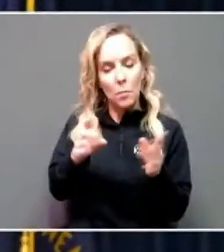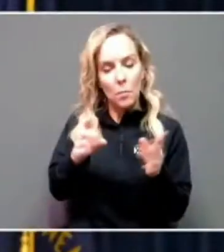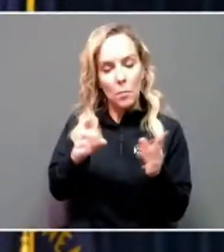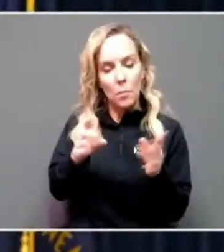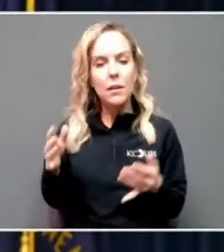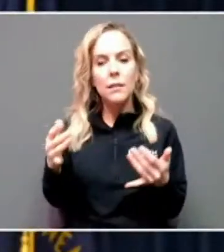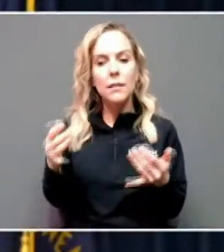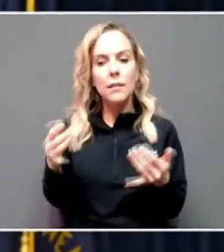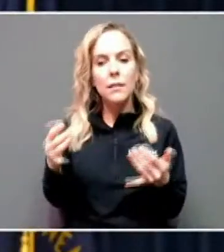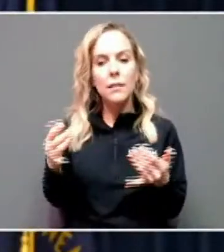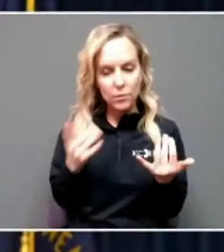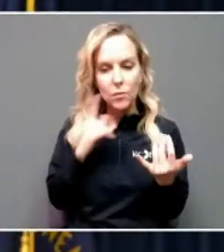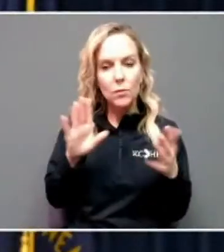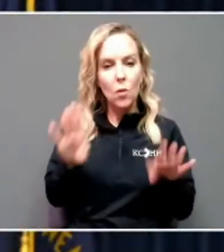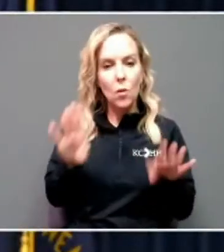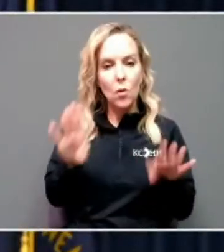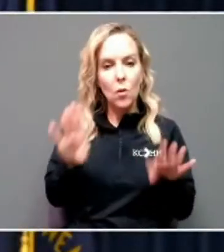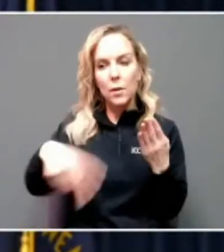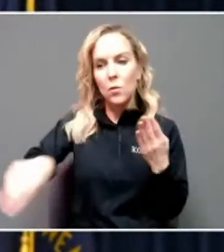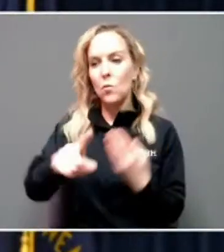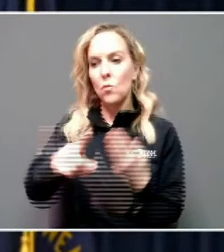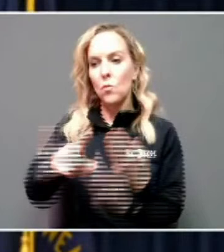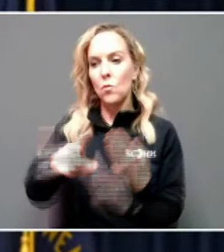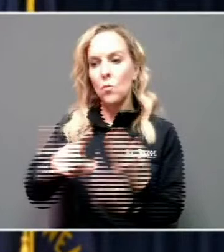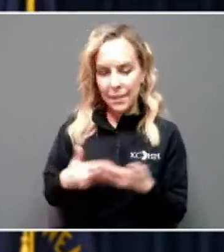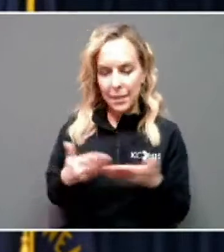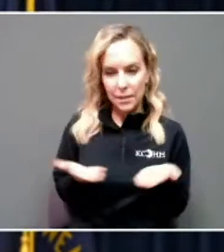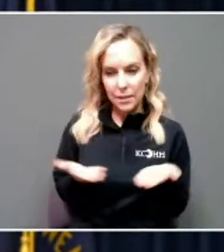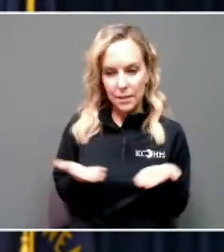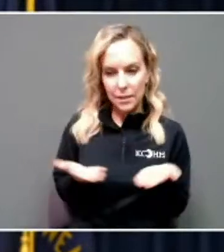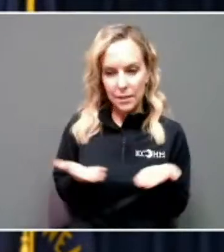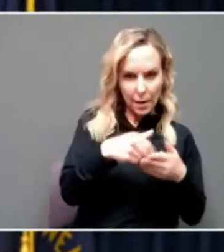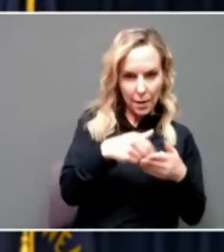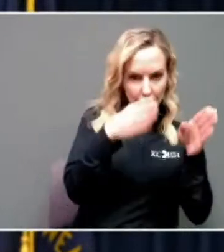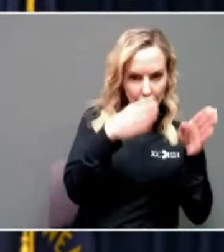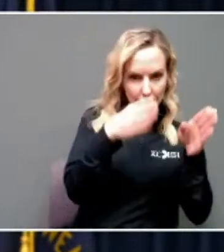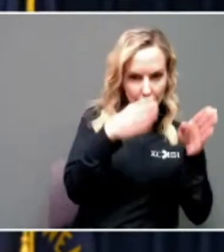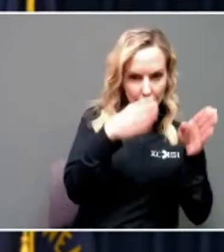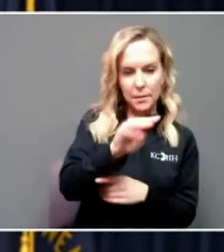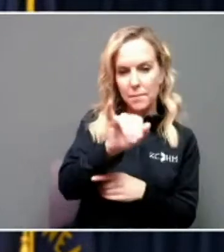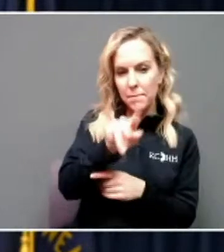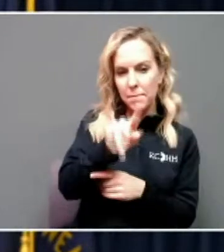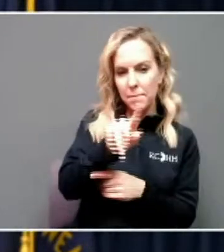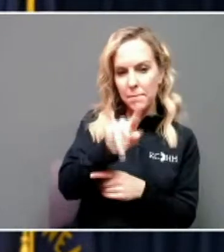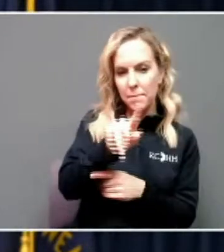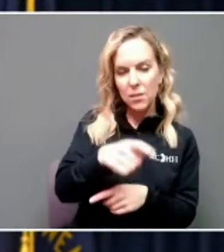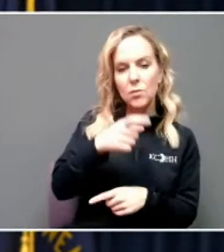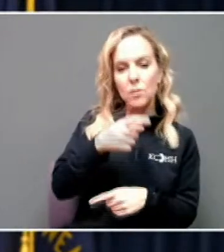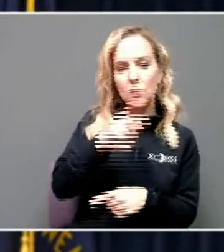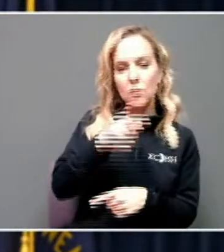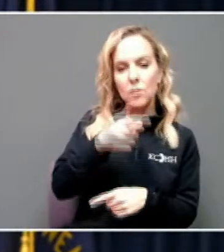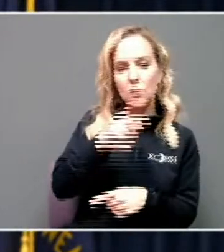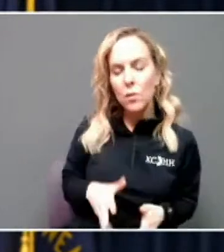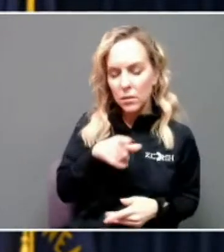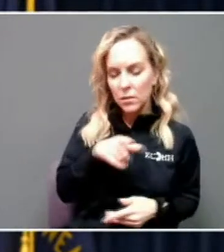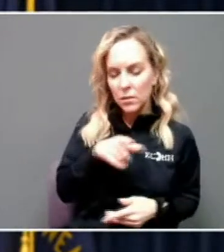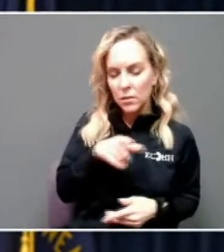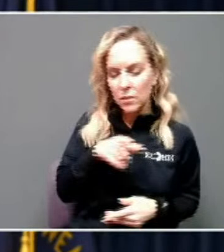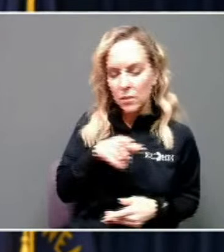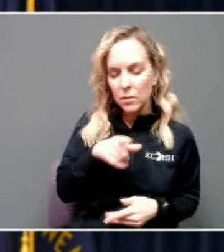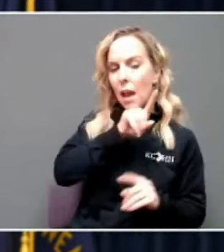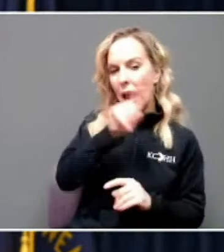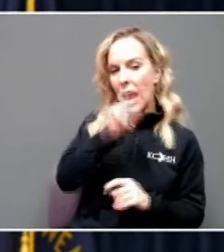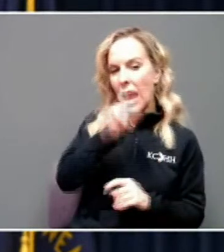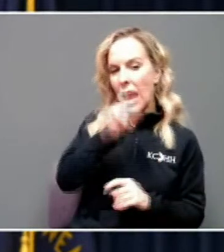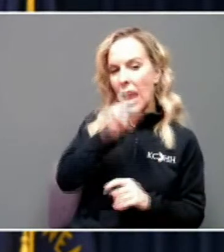questions here in person. We have one journalist, Mike Valenti. Thank you, Governor. In an effort to understand more factors that